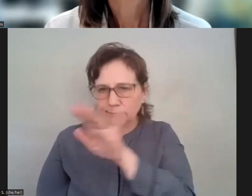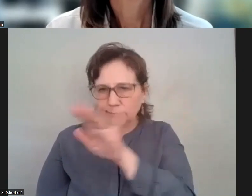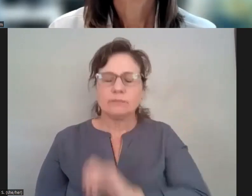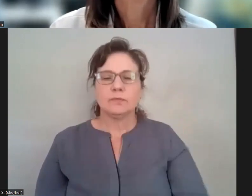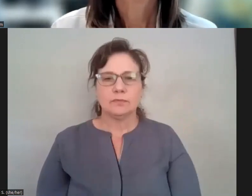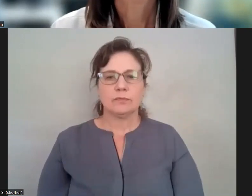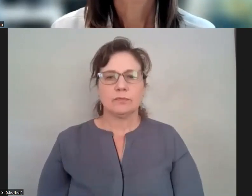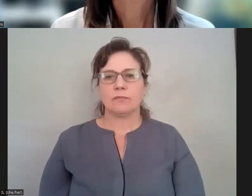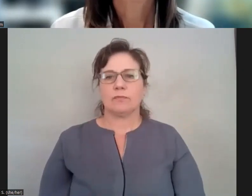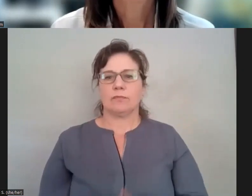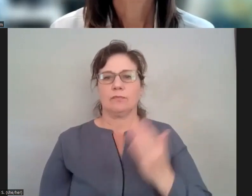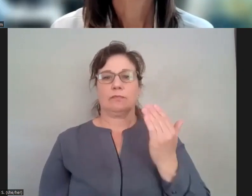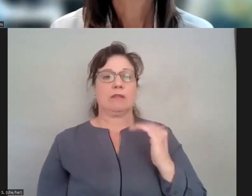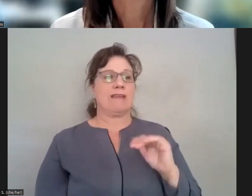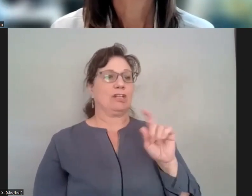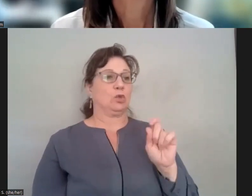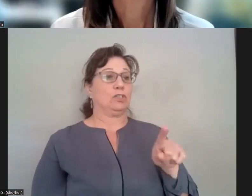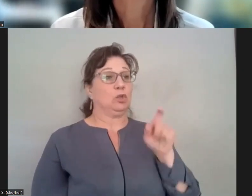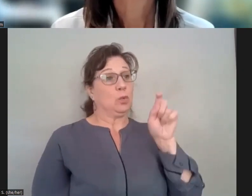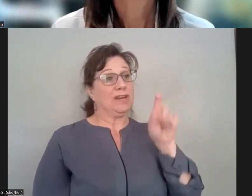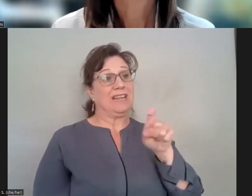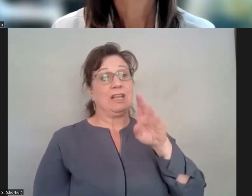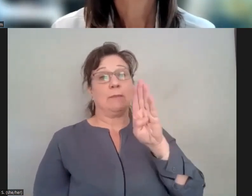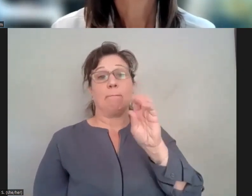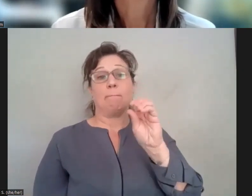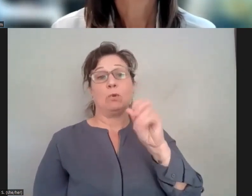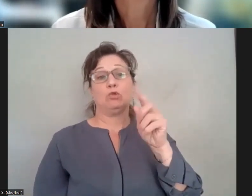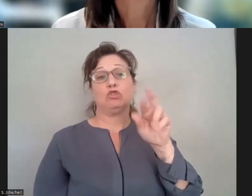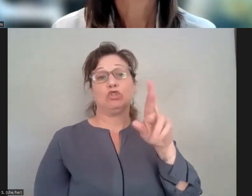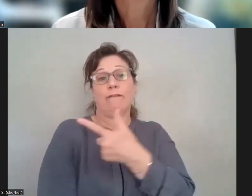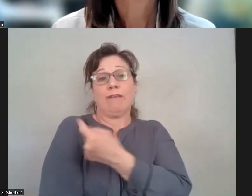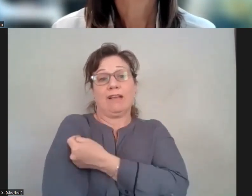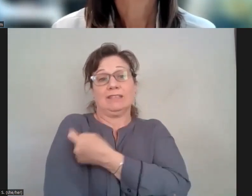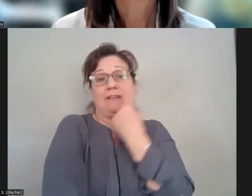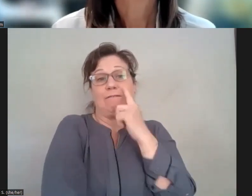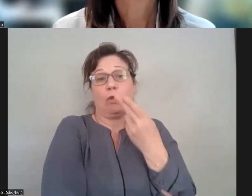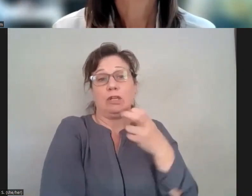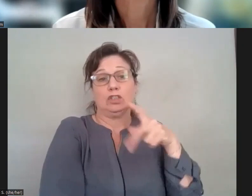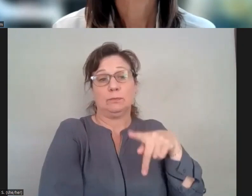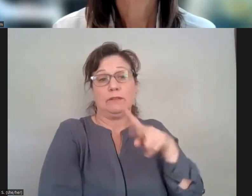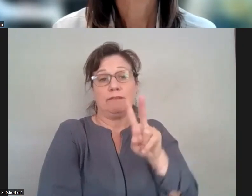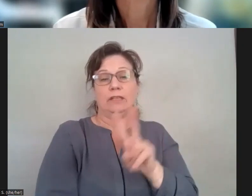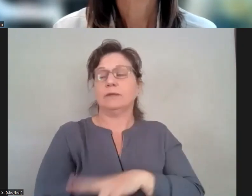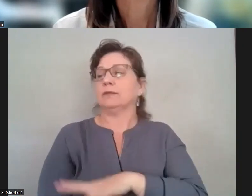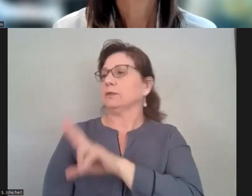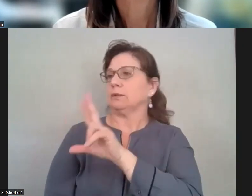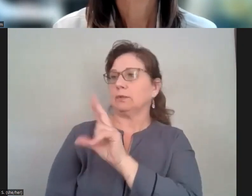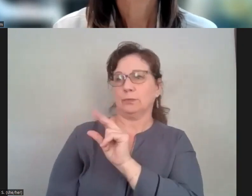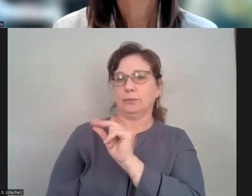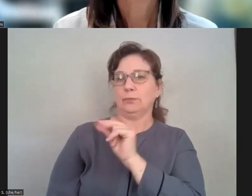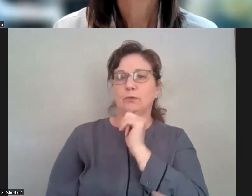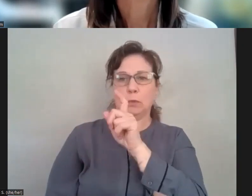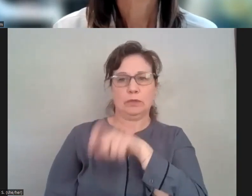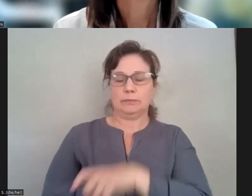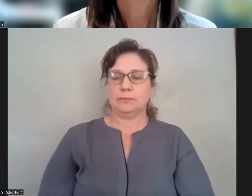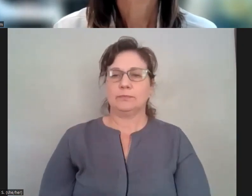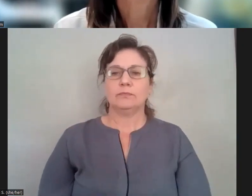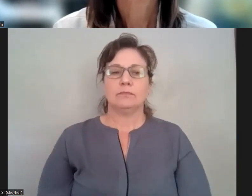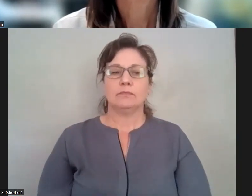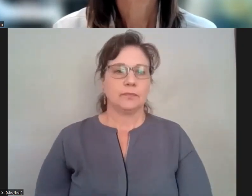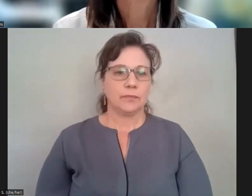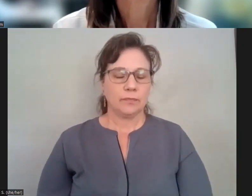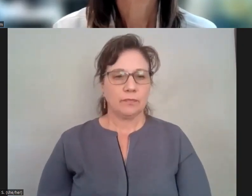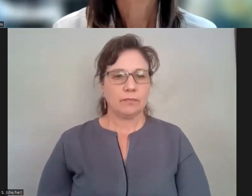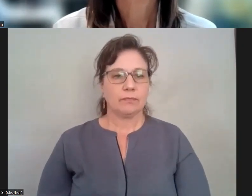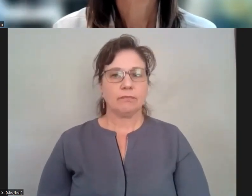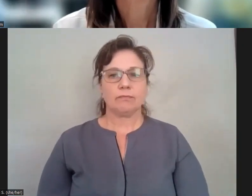All right. And do you need a booster for the HPV vaccine? You do not. There's no booster for the HPV vaccine. It's